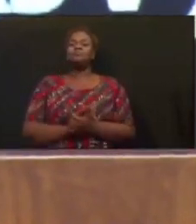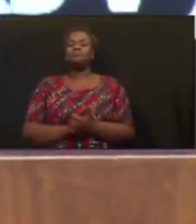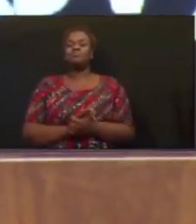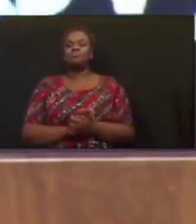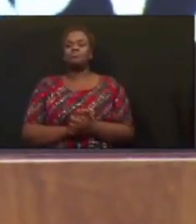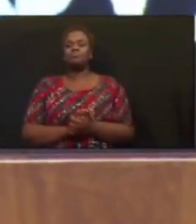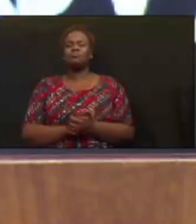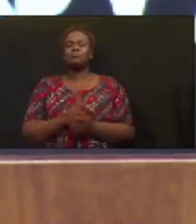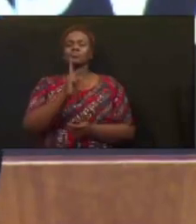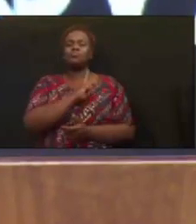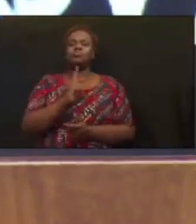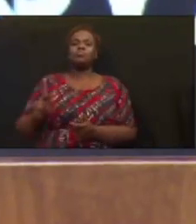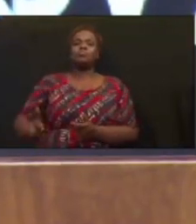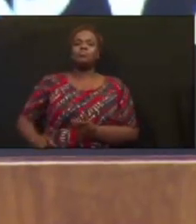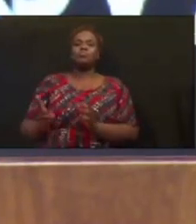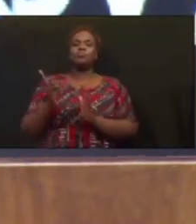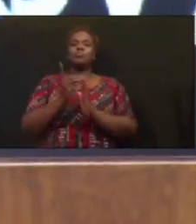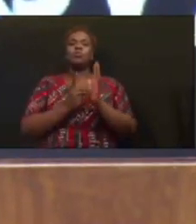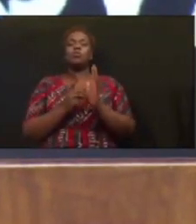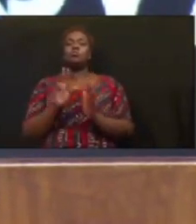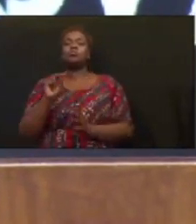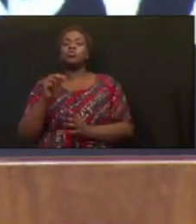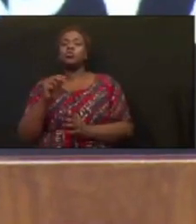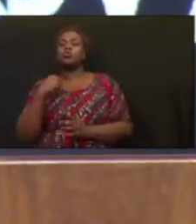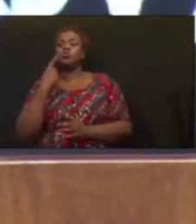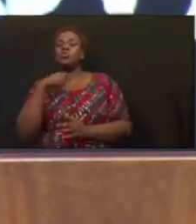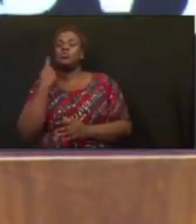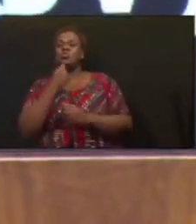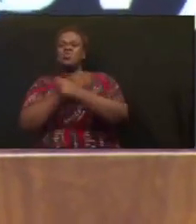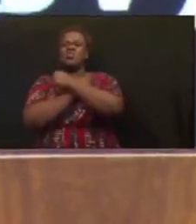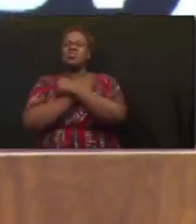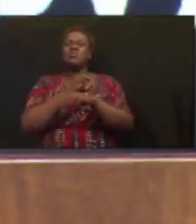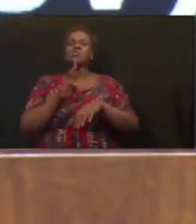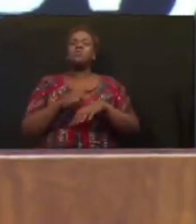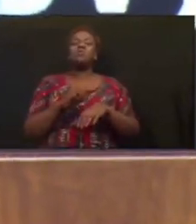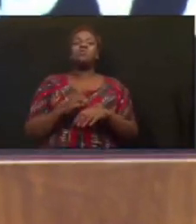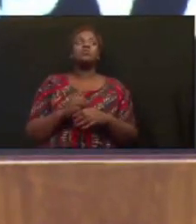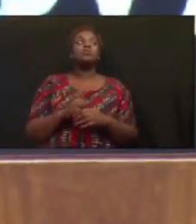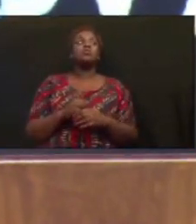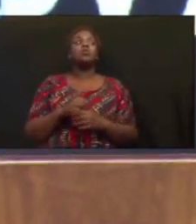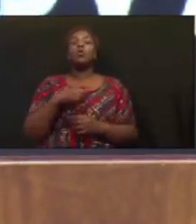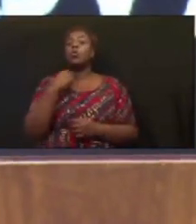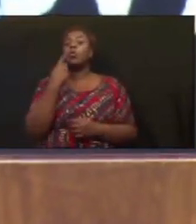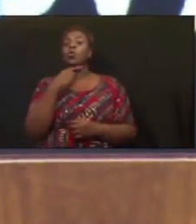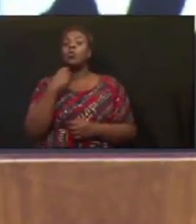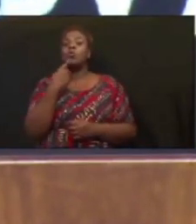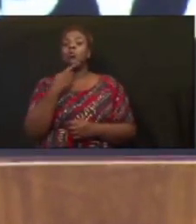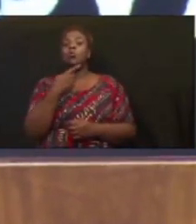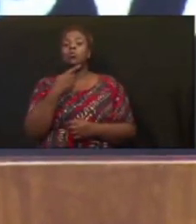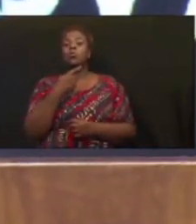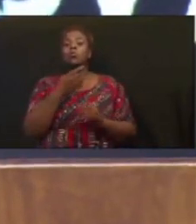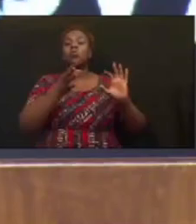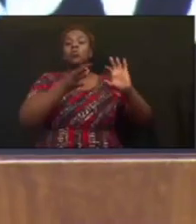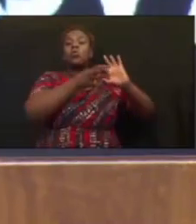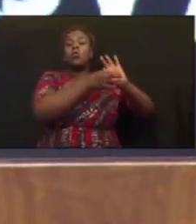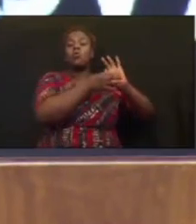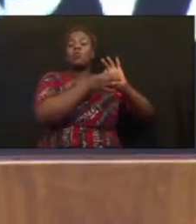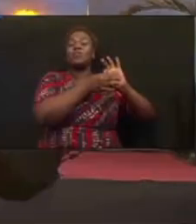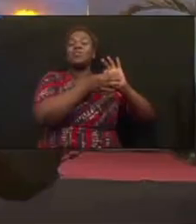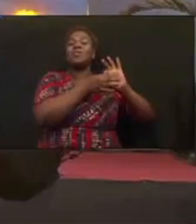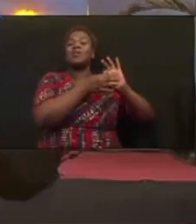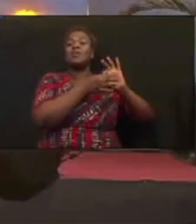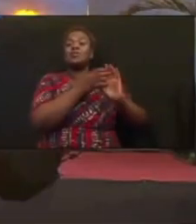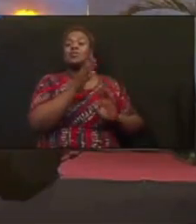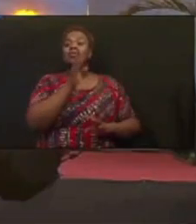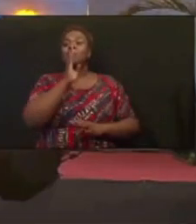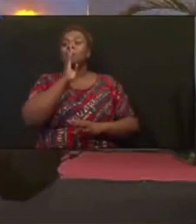Kingdom financiers are not those who are obsessed about money. Kingdom financiers are those who have made a covenant with themselves to become